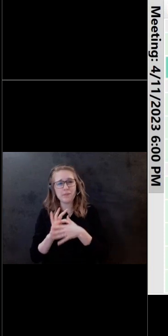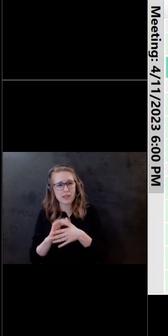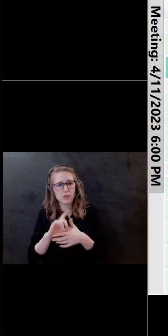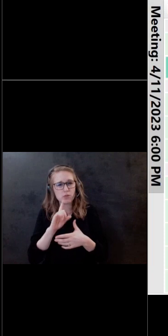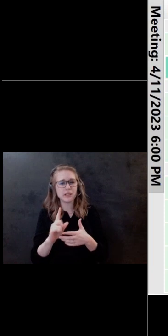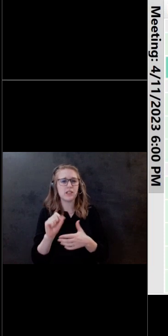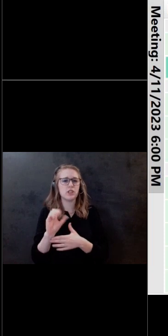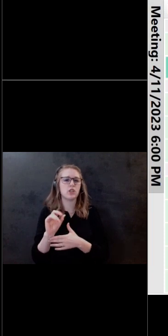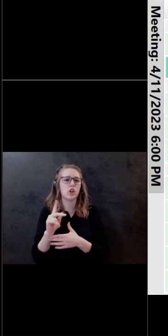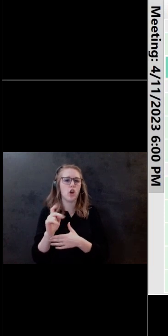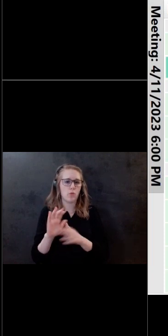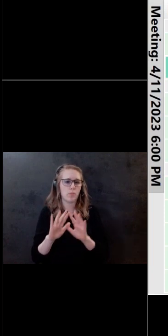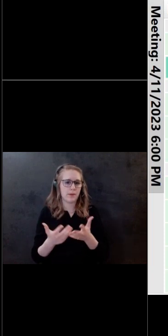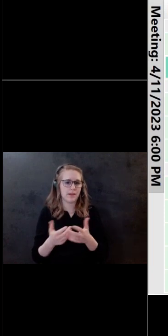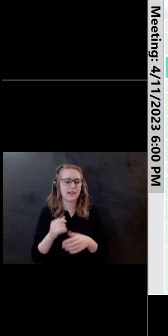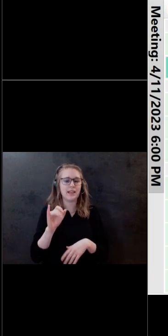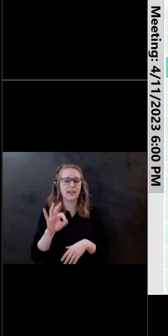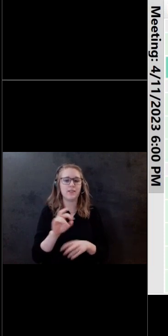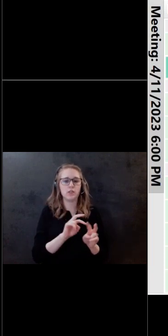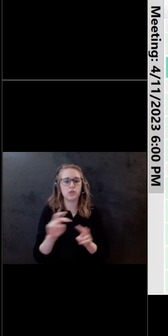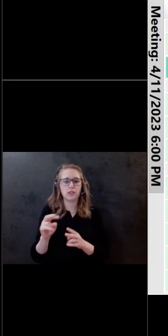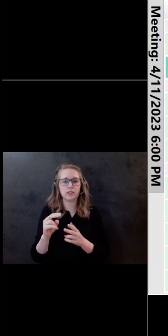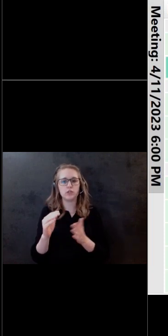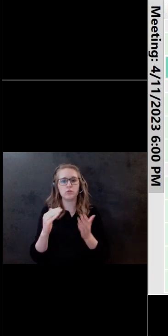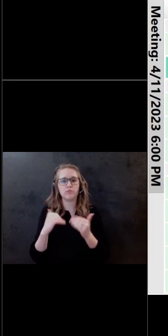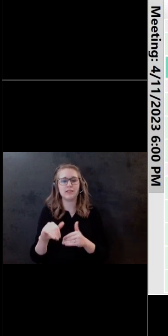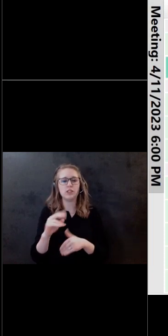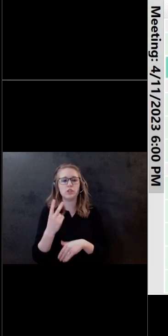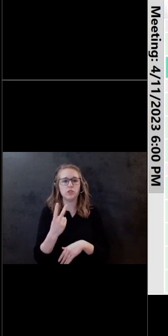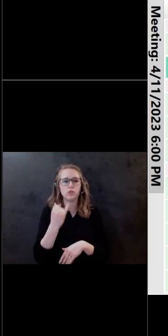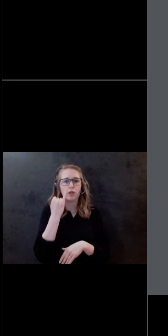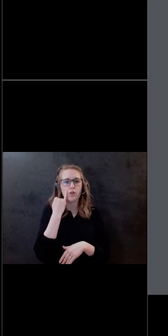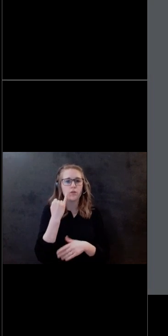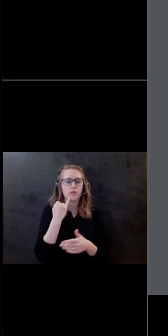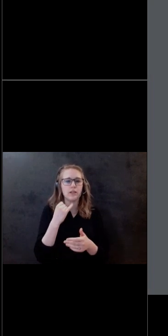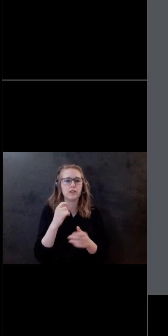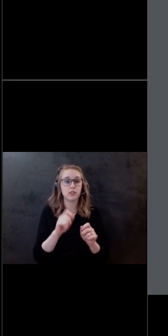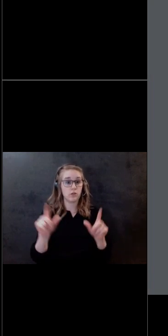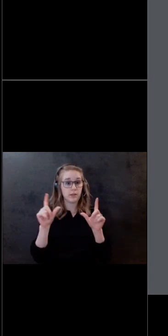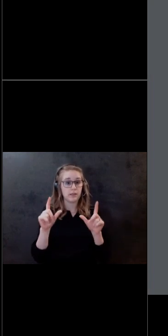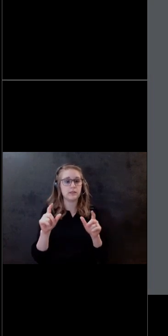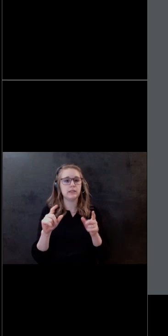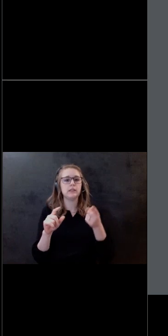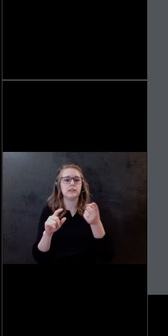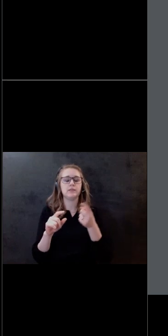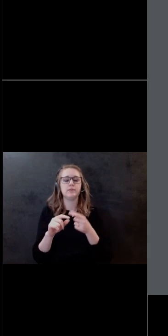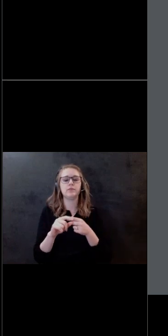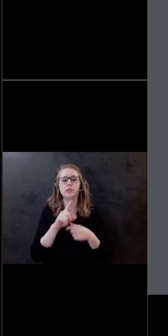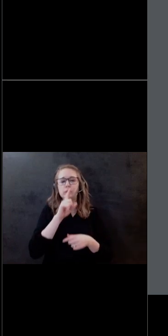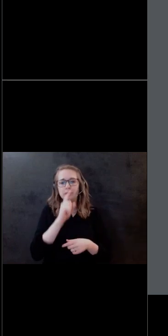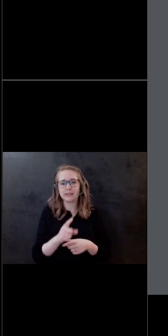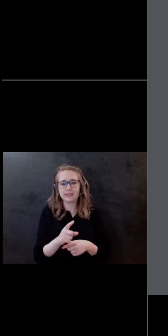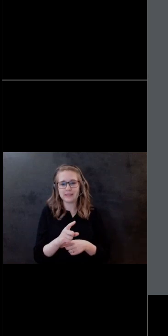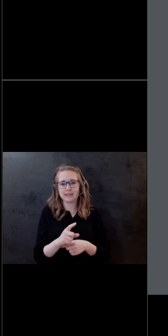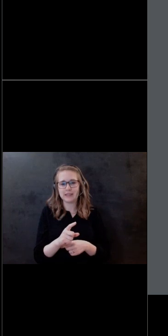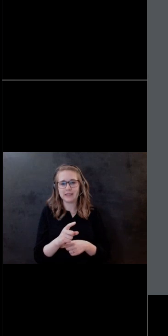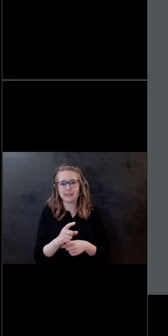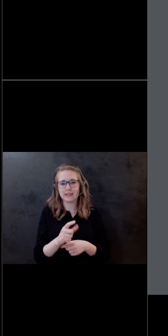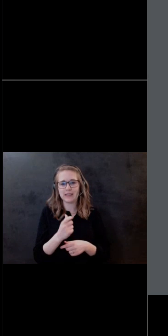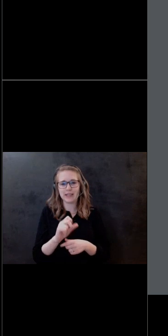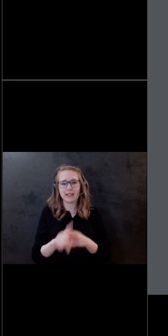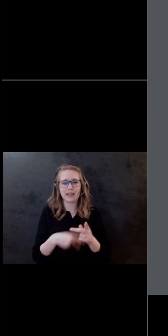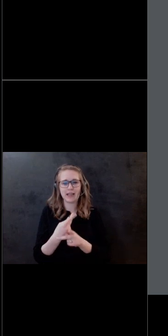scope. And I think if you turn your attention to task two, it talks about the fine necessity. Could we open that up? Yeah, so really, you really need any kind of boundary